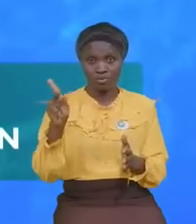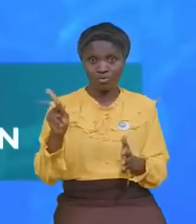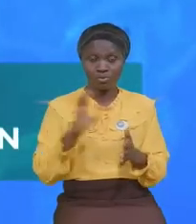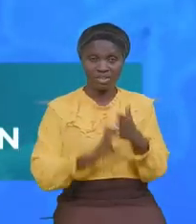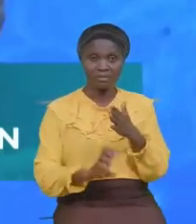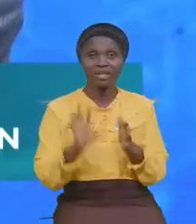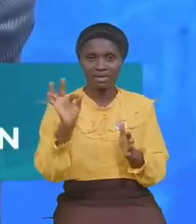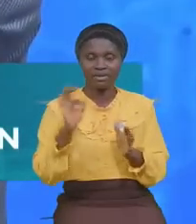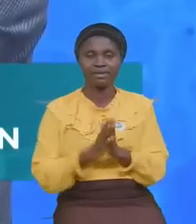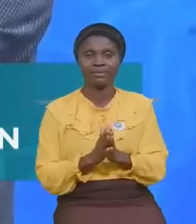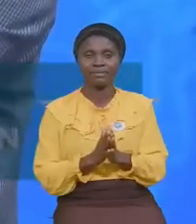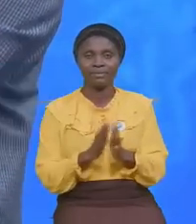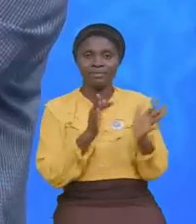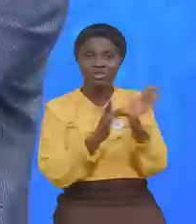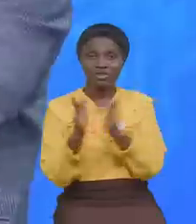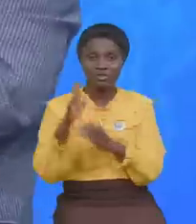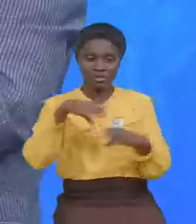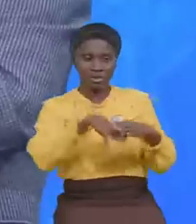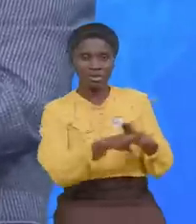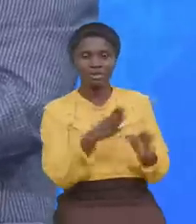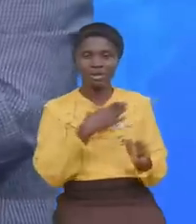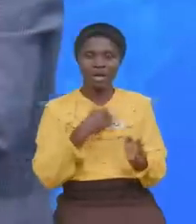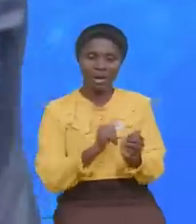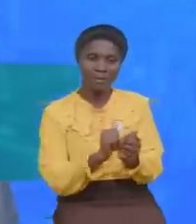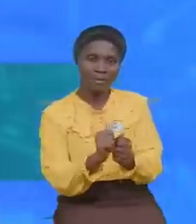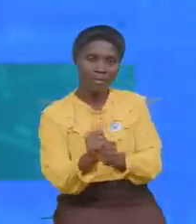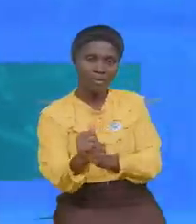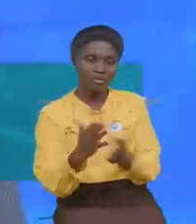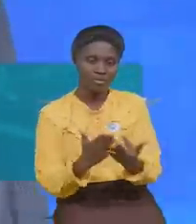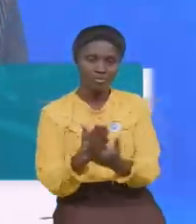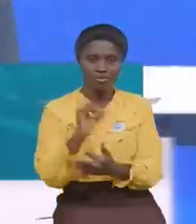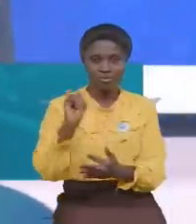And Jesus entered and passed through Jericho.